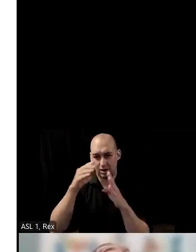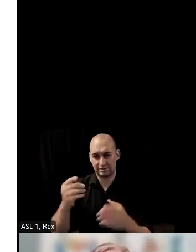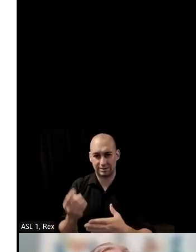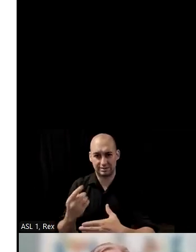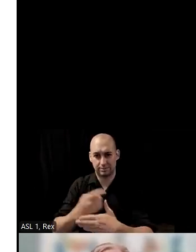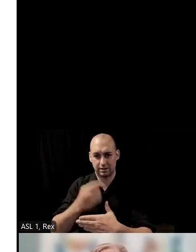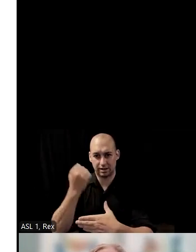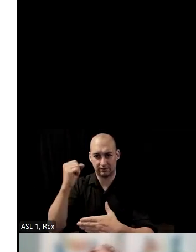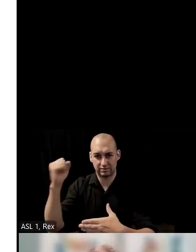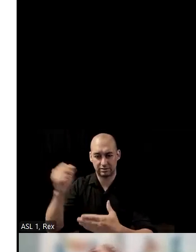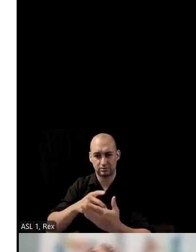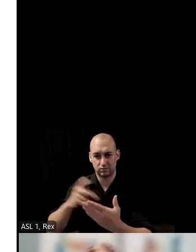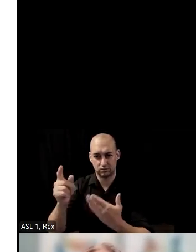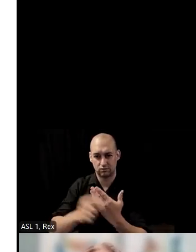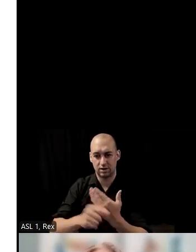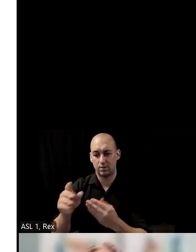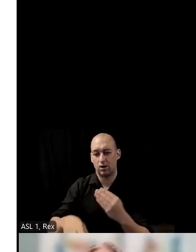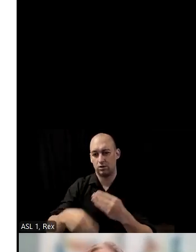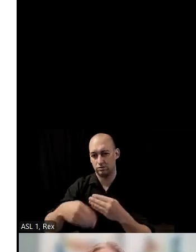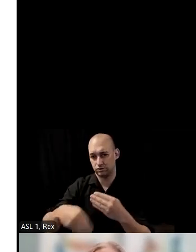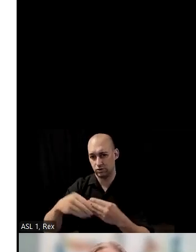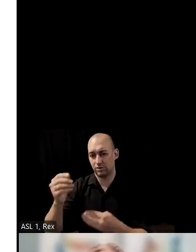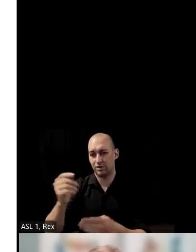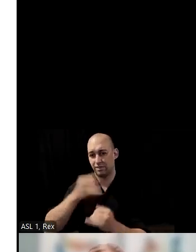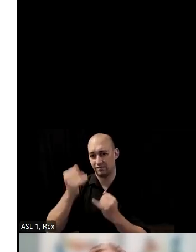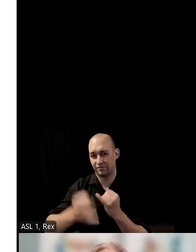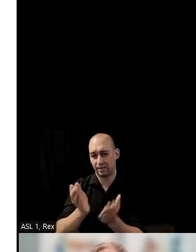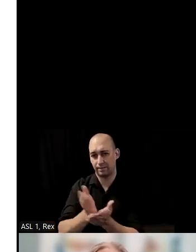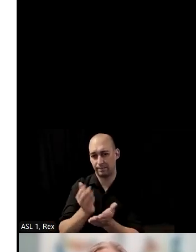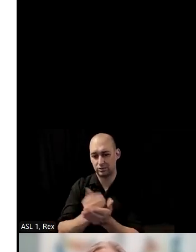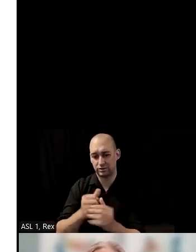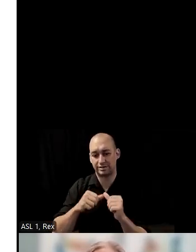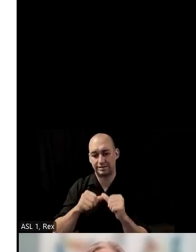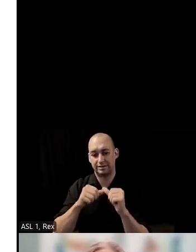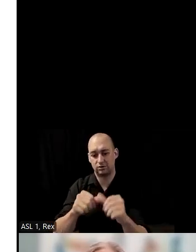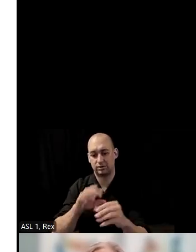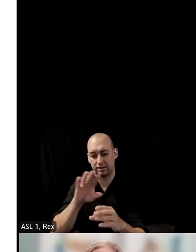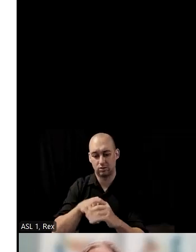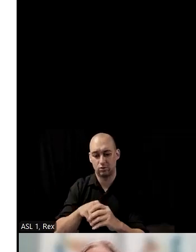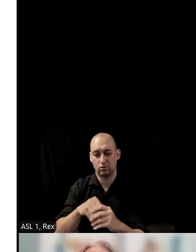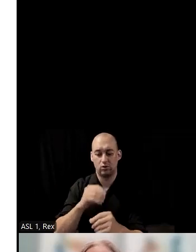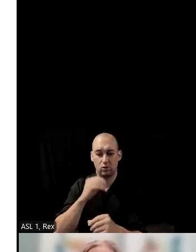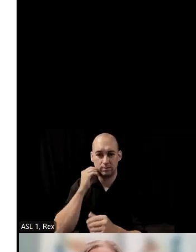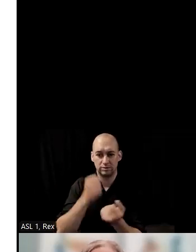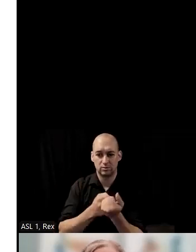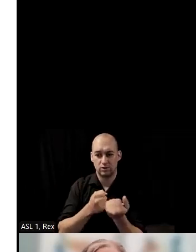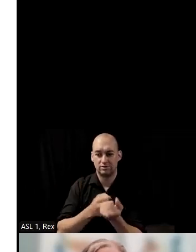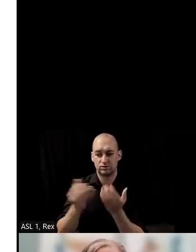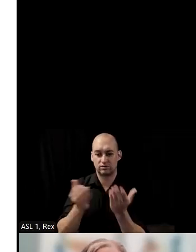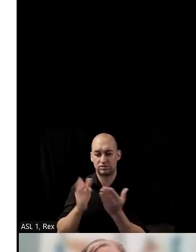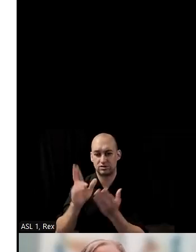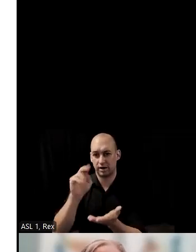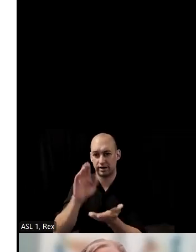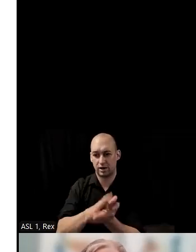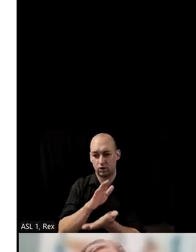Advocacy Program. And then also the final budget did continue to include in-home supportive services for undocumented